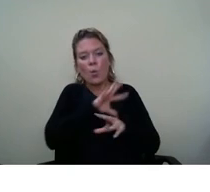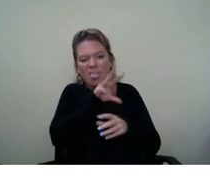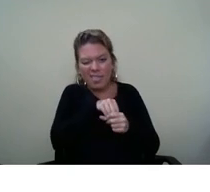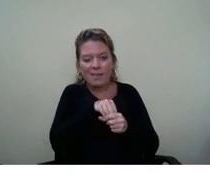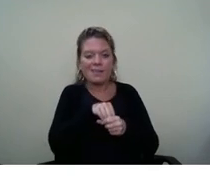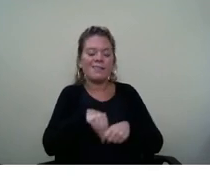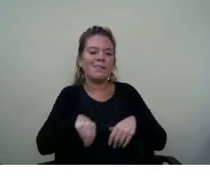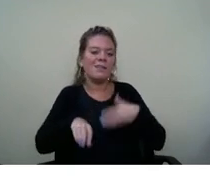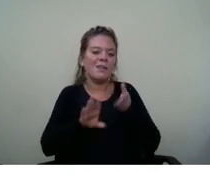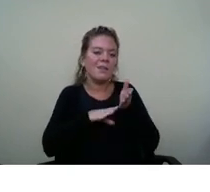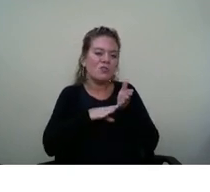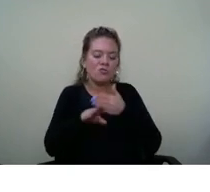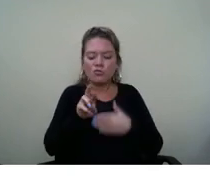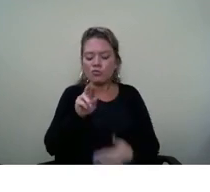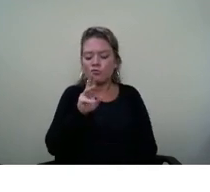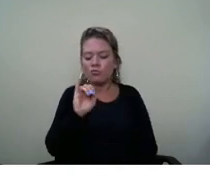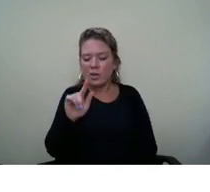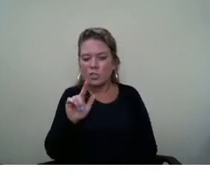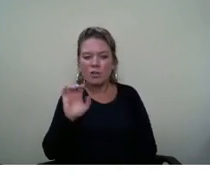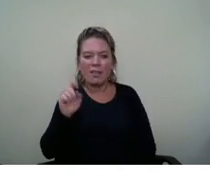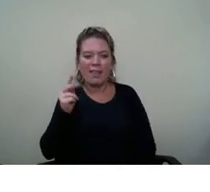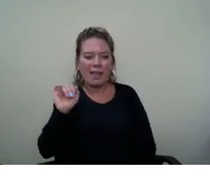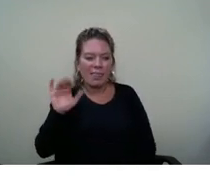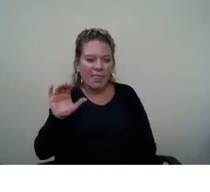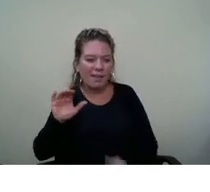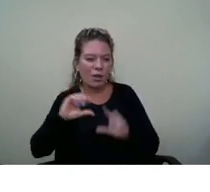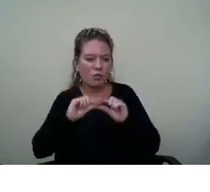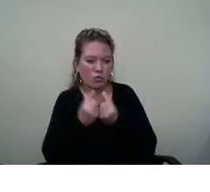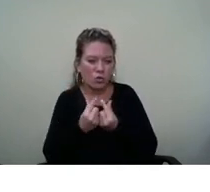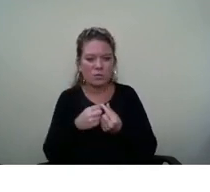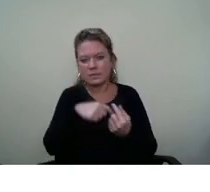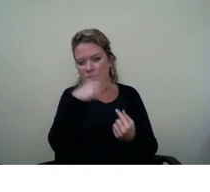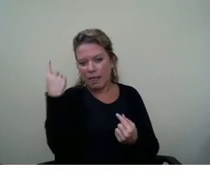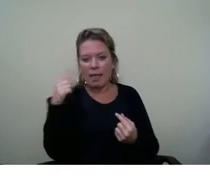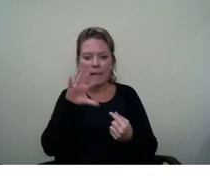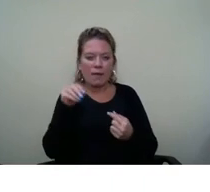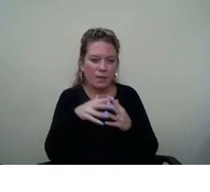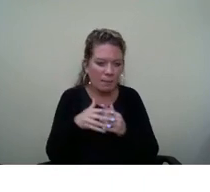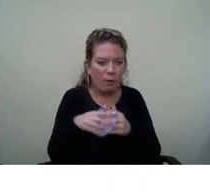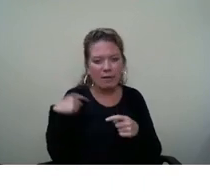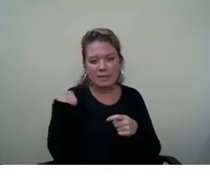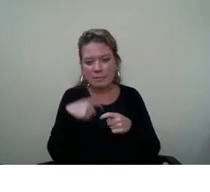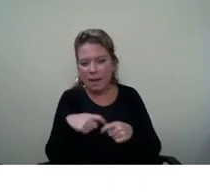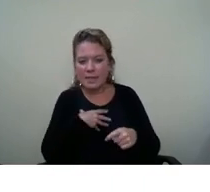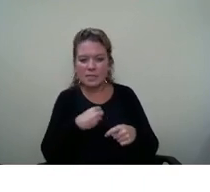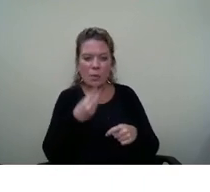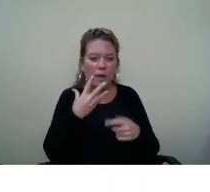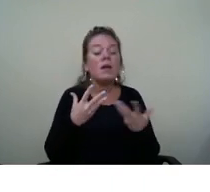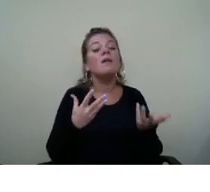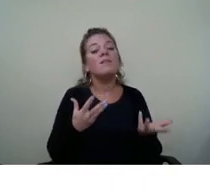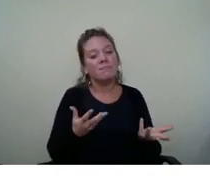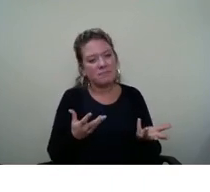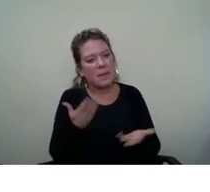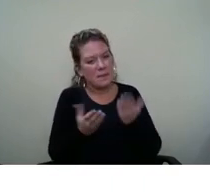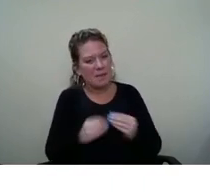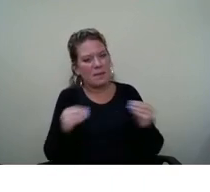that we discussed, African American or Black Americans, Hispanic Americans, and white Americans, it might actually be a little bit higher than the